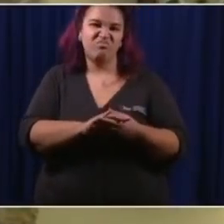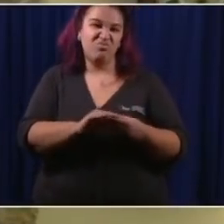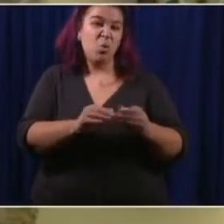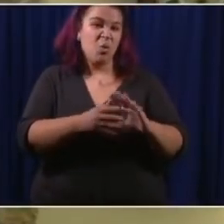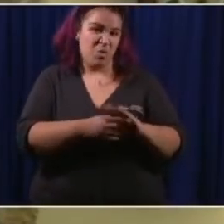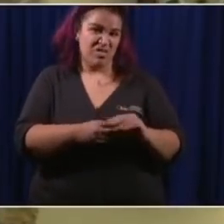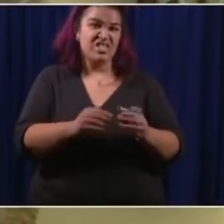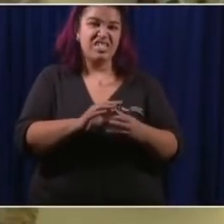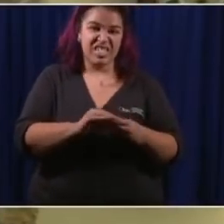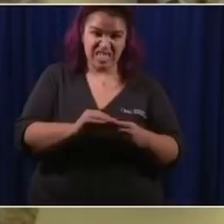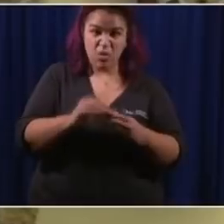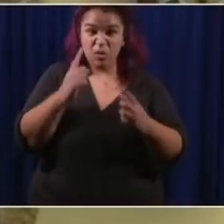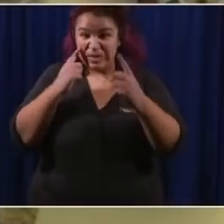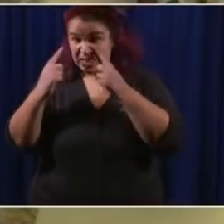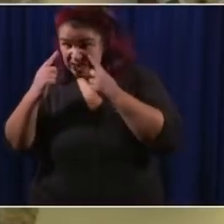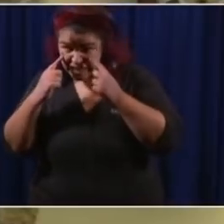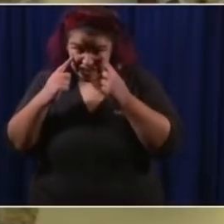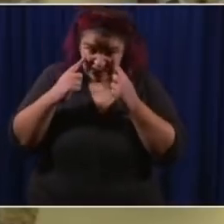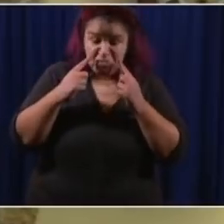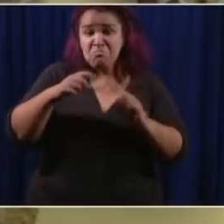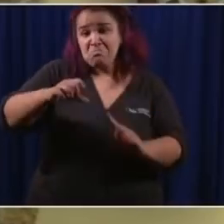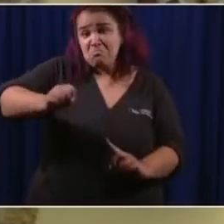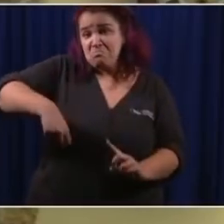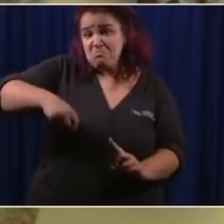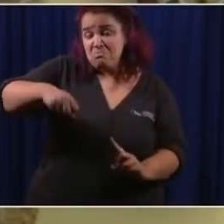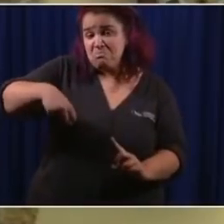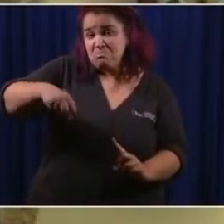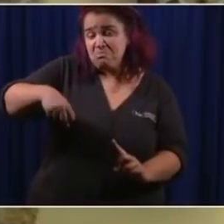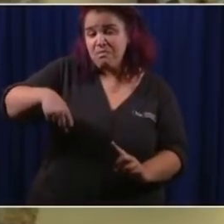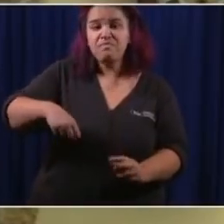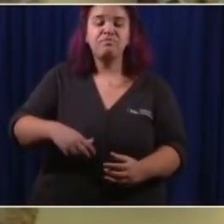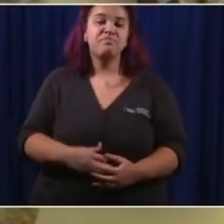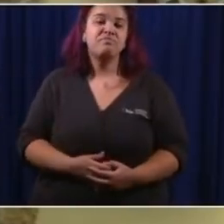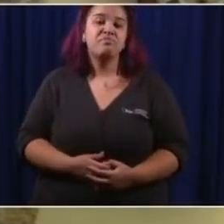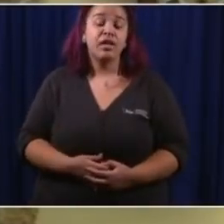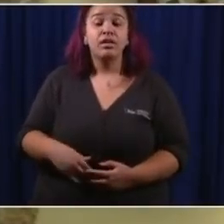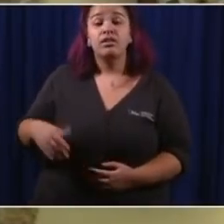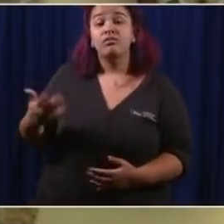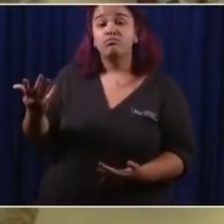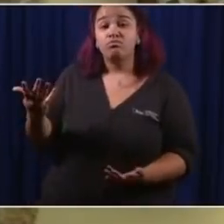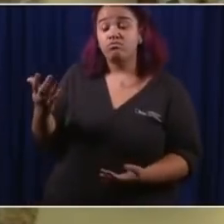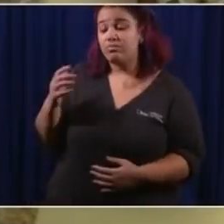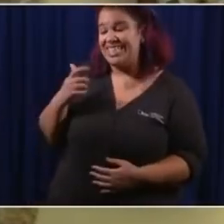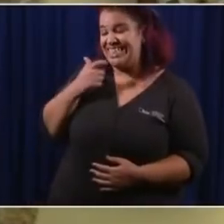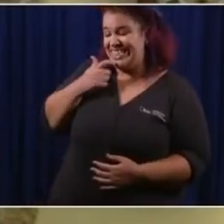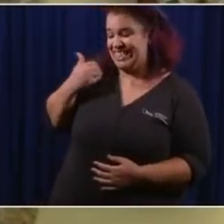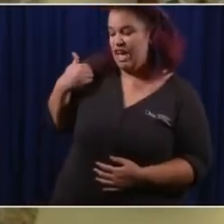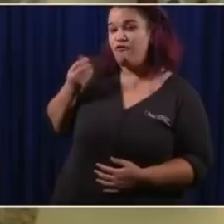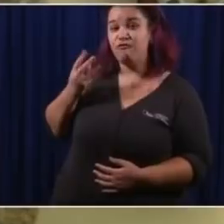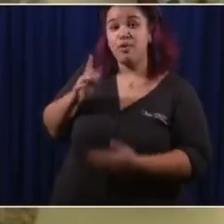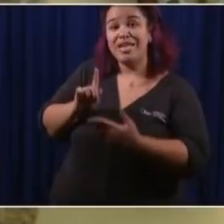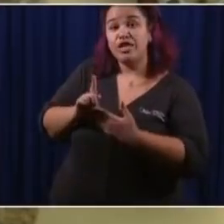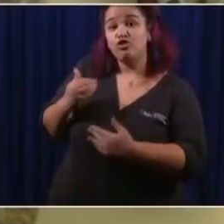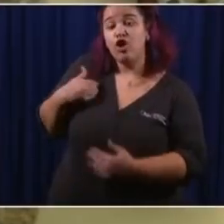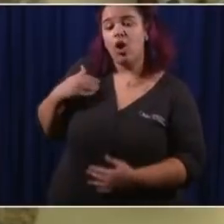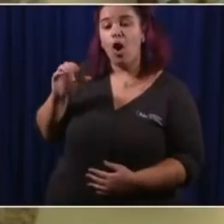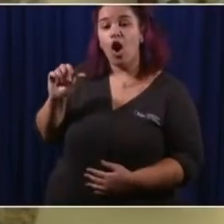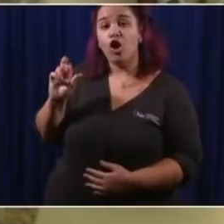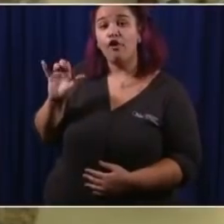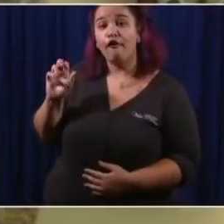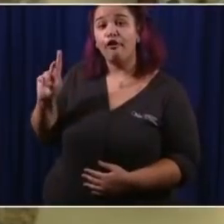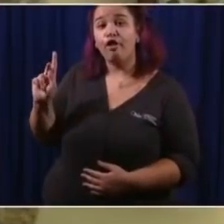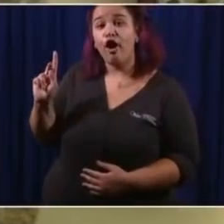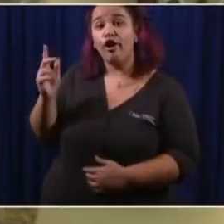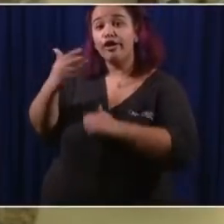we have seen outbreaks. The health commissioner in Clark County a few minutes ago talked about Dole,